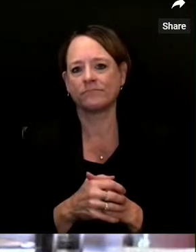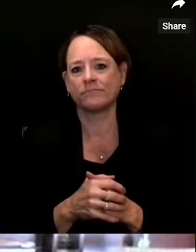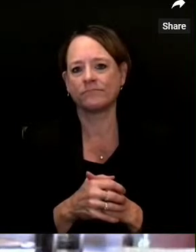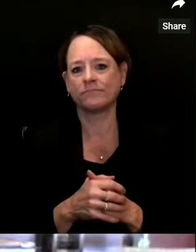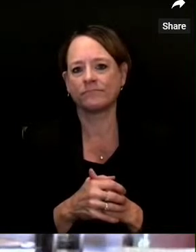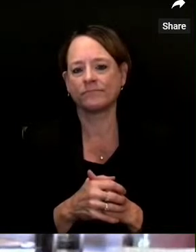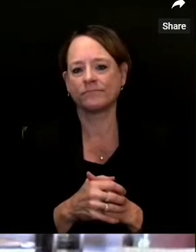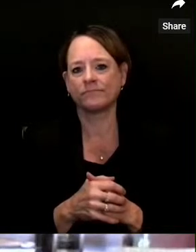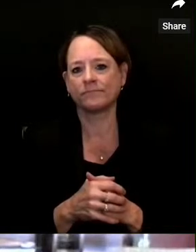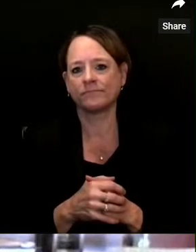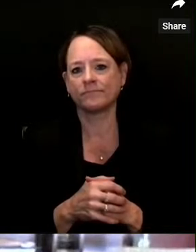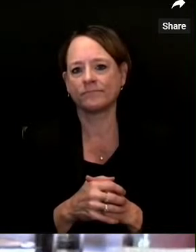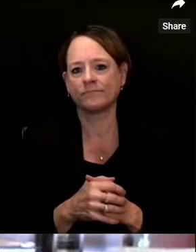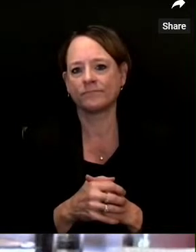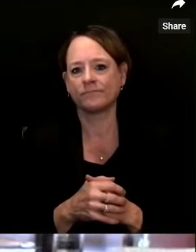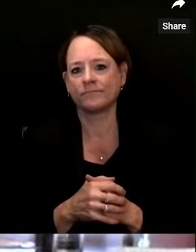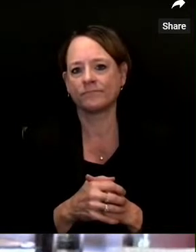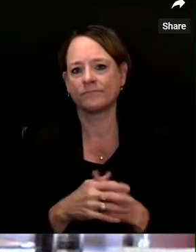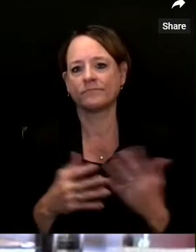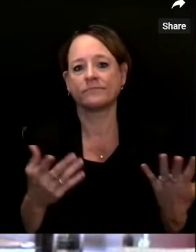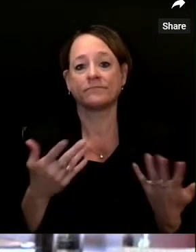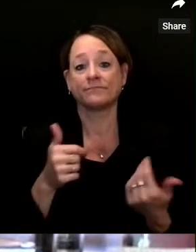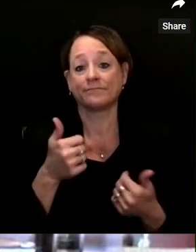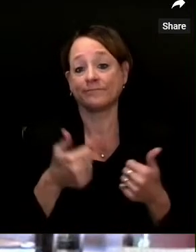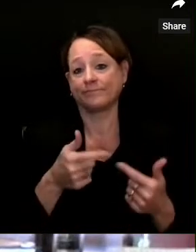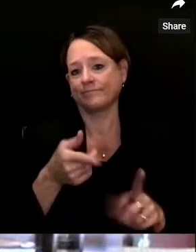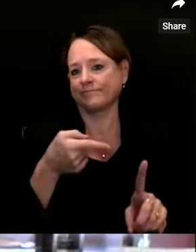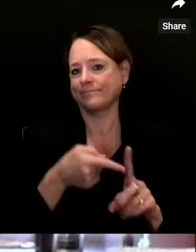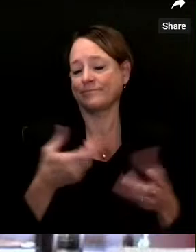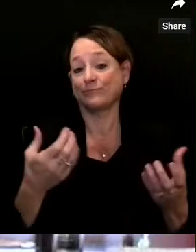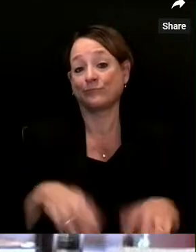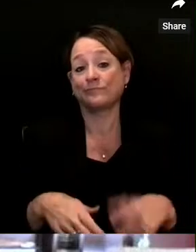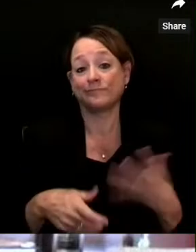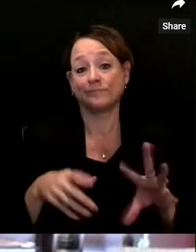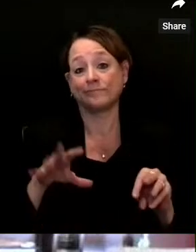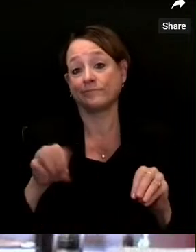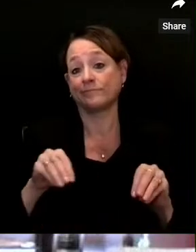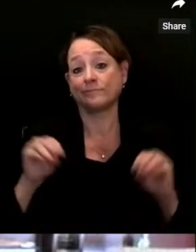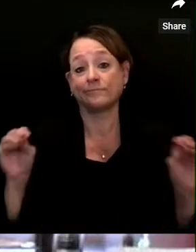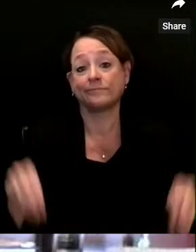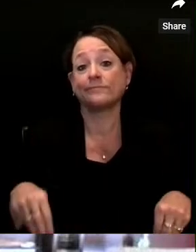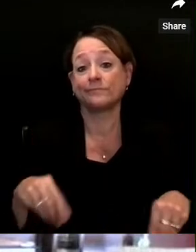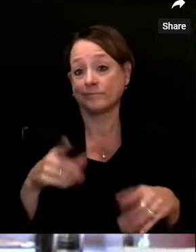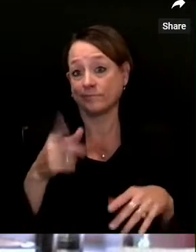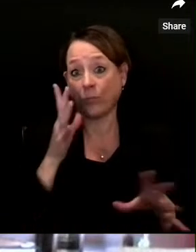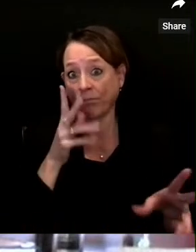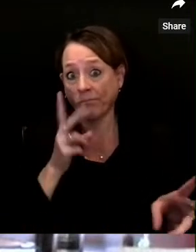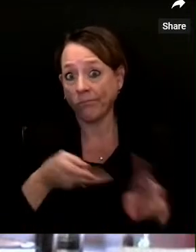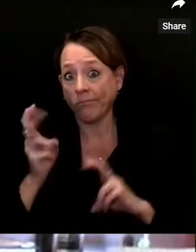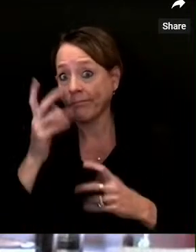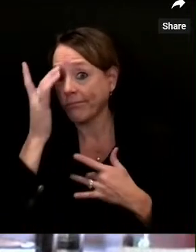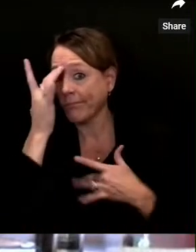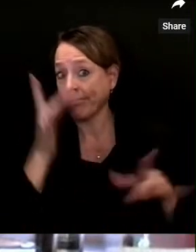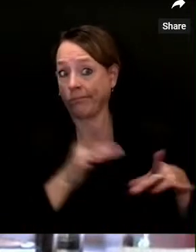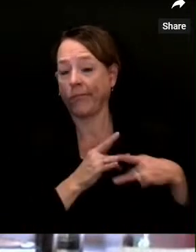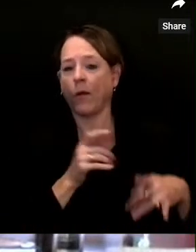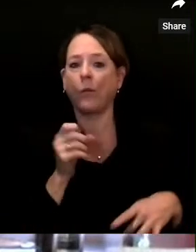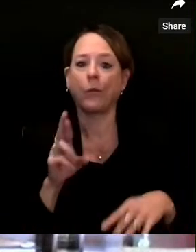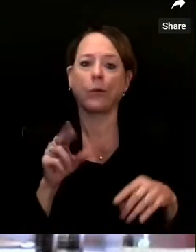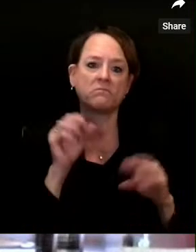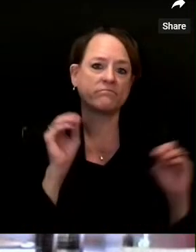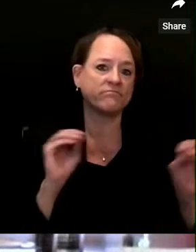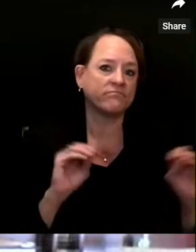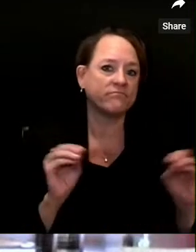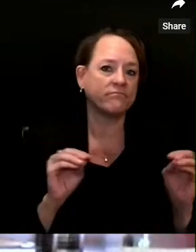I think that making those individual choices to keep yourself safe, keep your family members safe, keep your community safe is